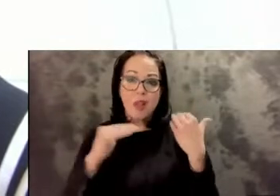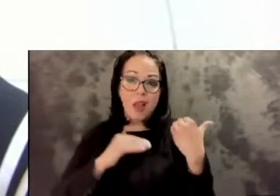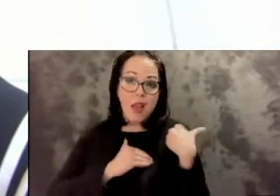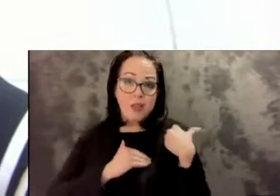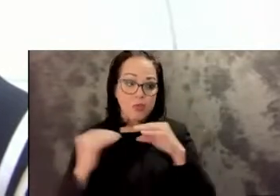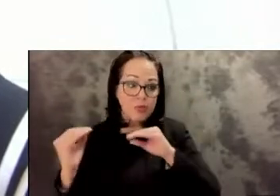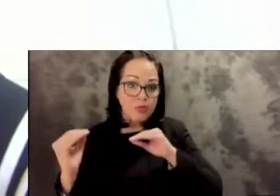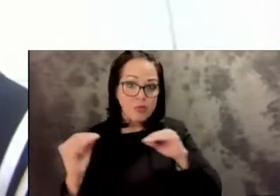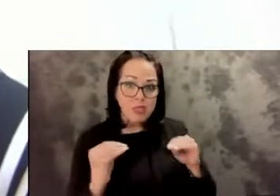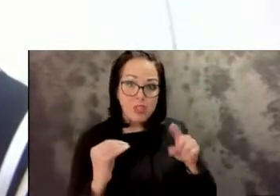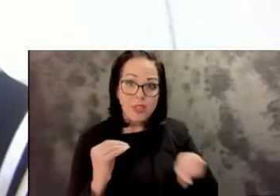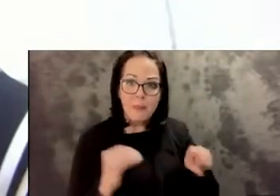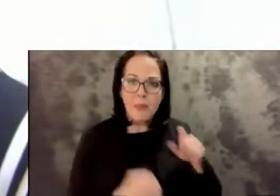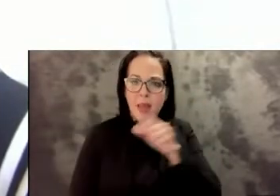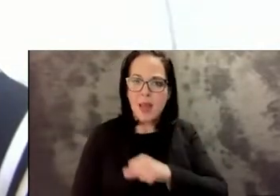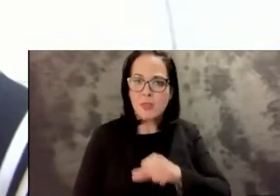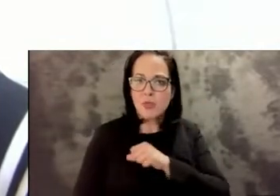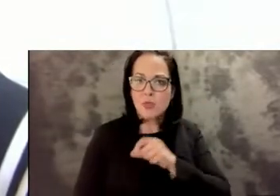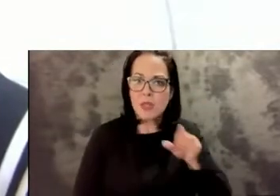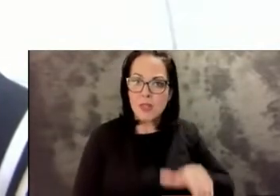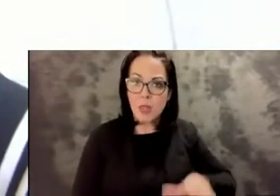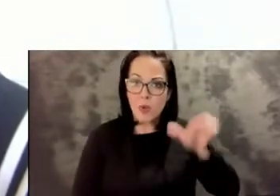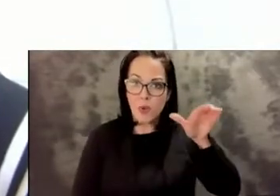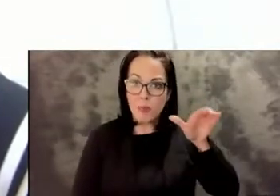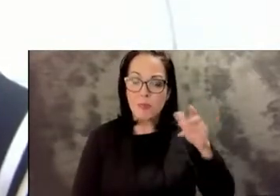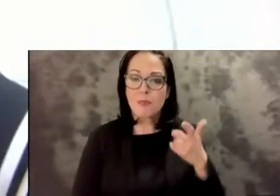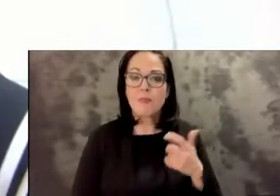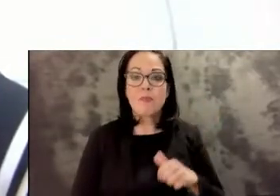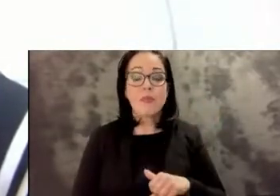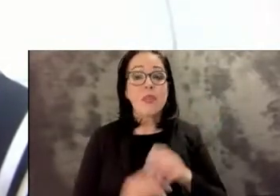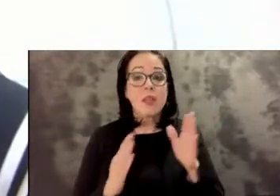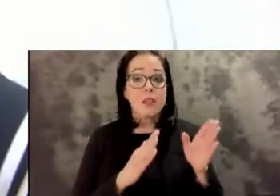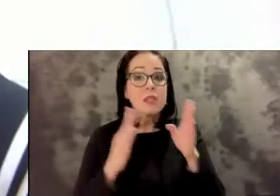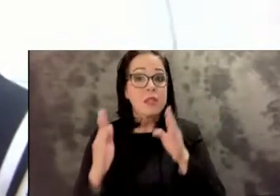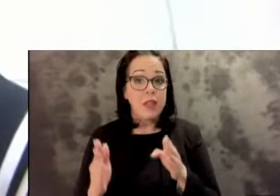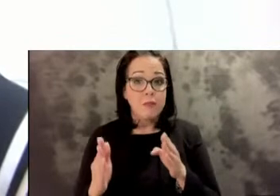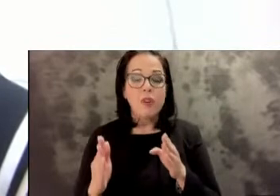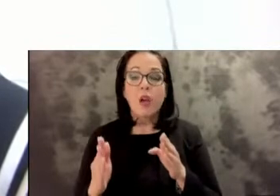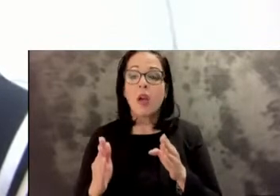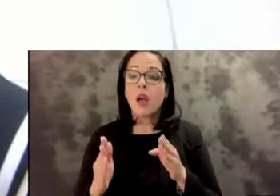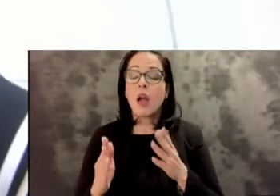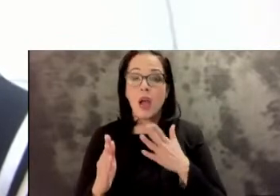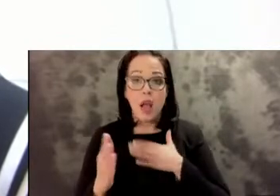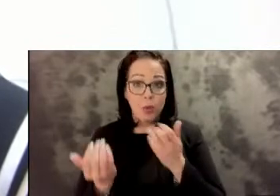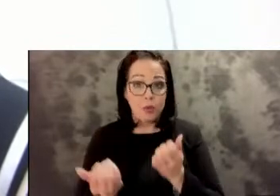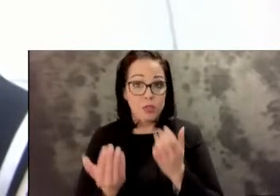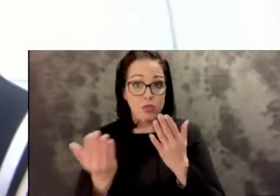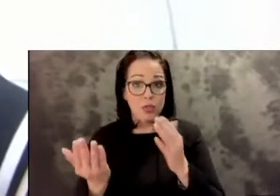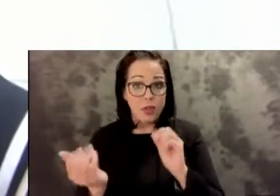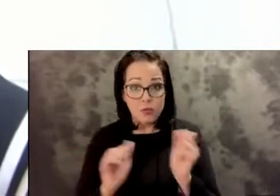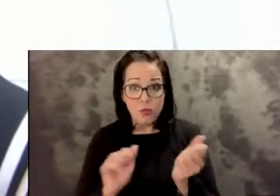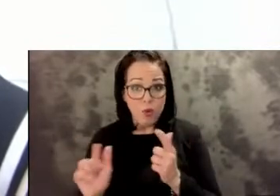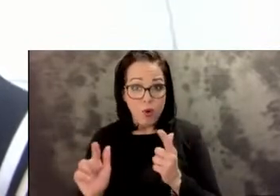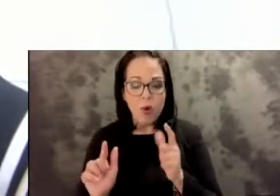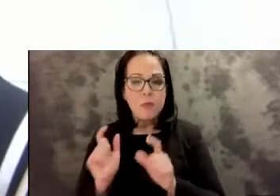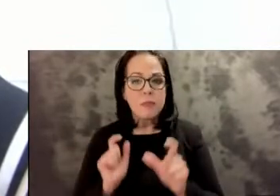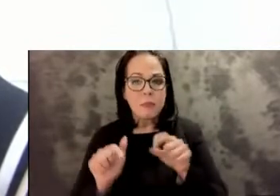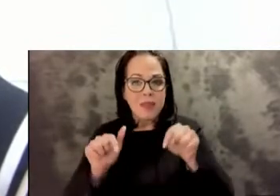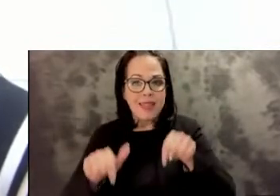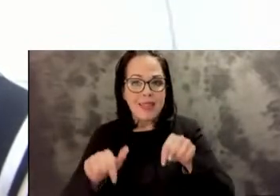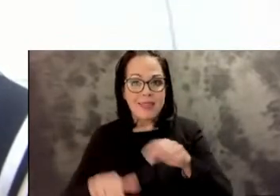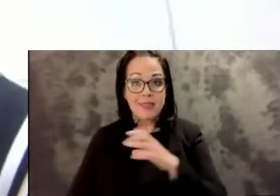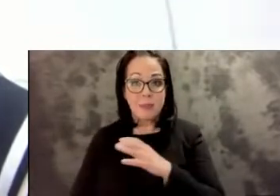these children adopt as they grow up. Therefore, I want to suggest to everyone and to this committee